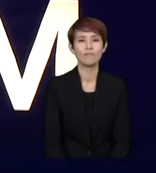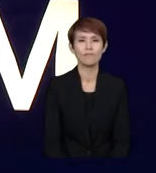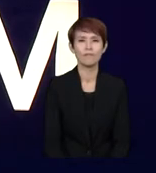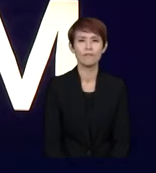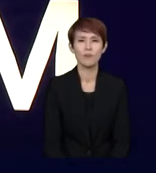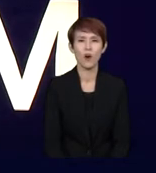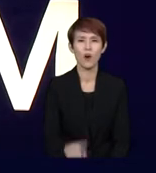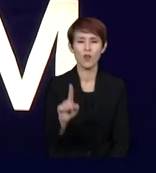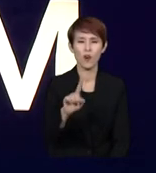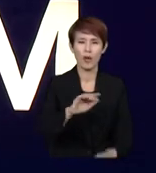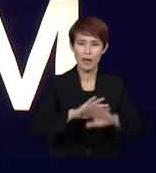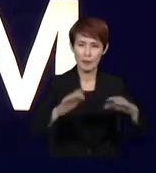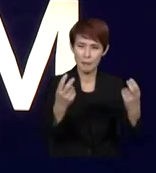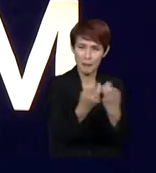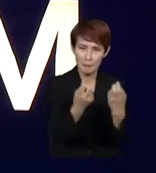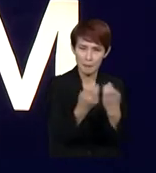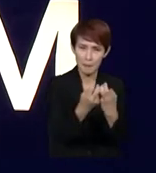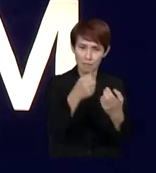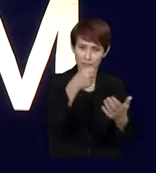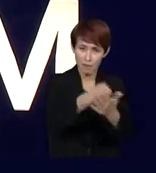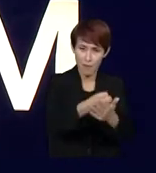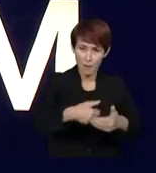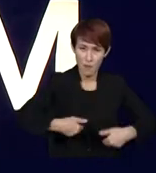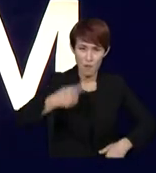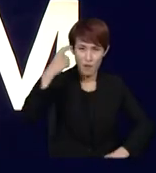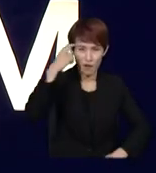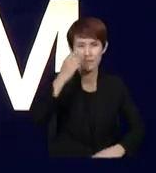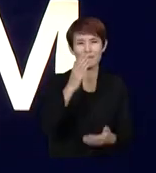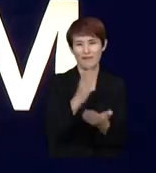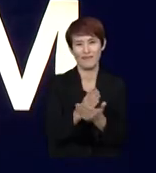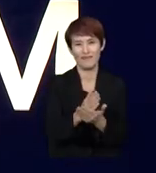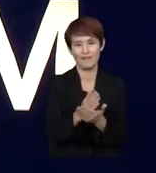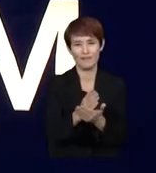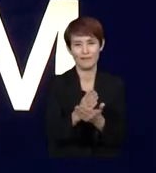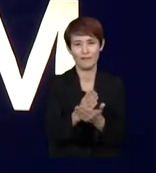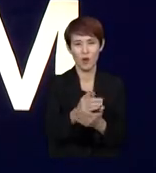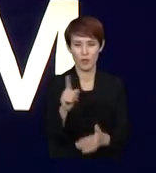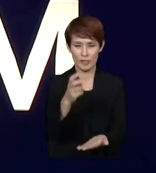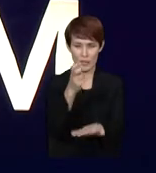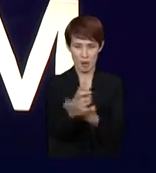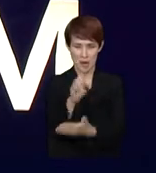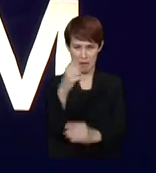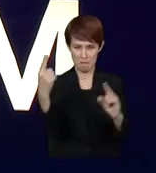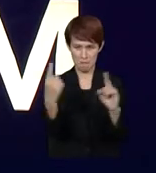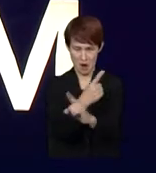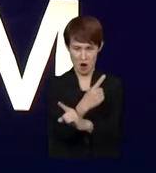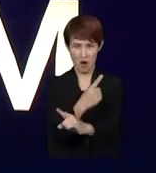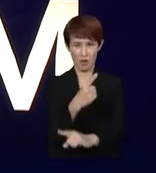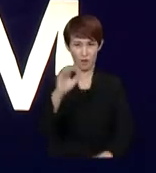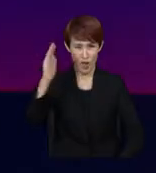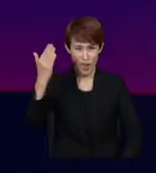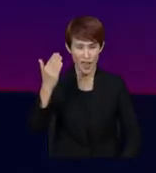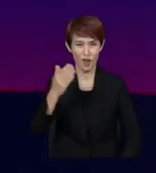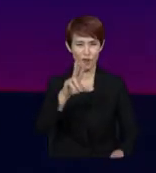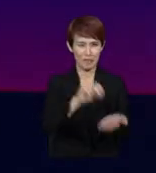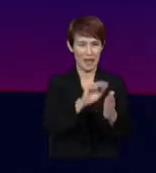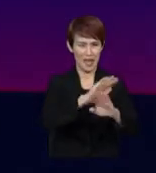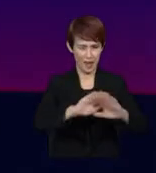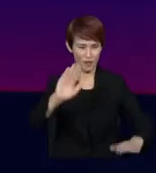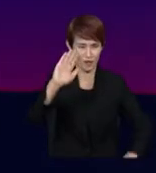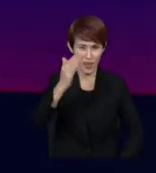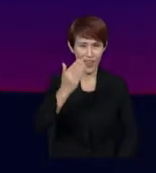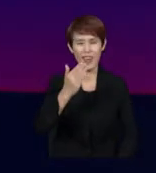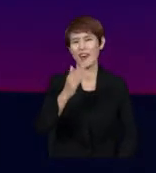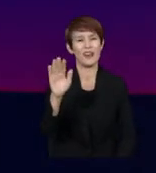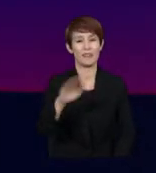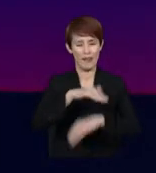we tend to assume that if we only change one institution or, you know, quickly fix something over there, then all will be well. This